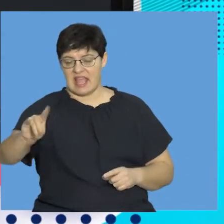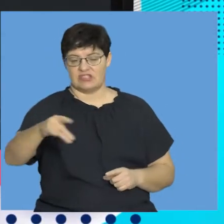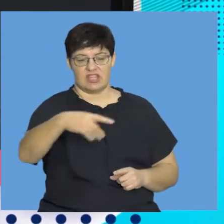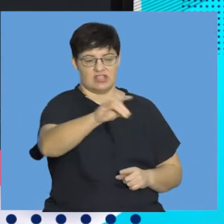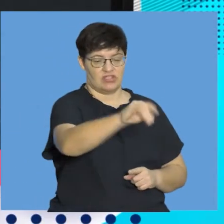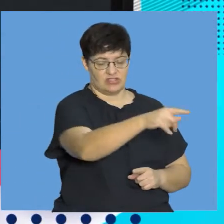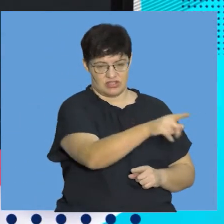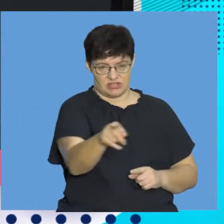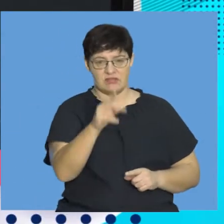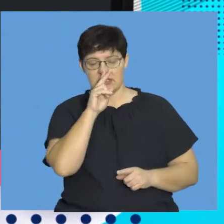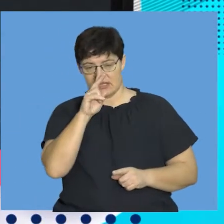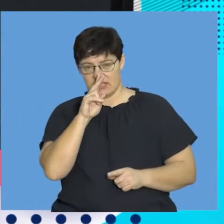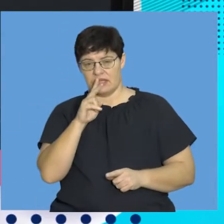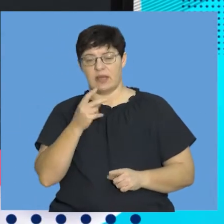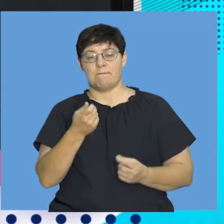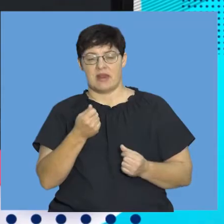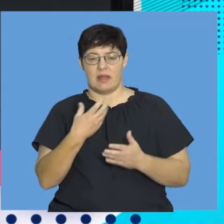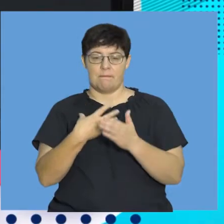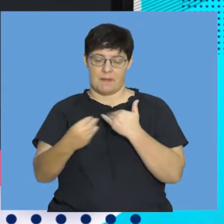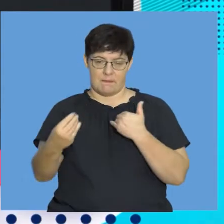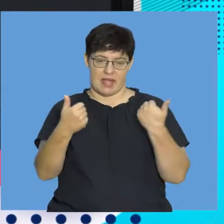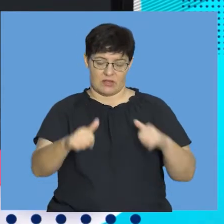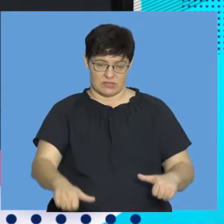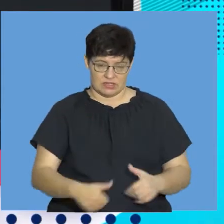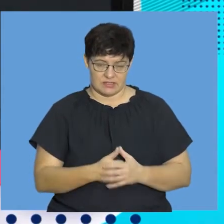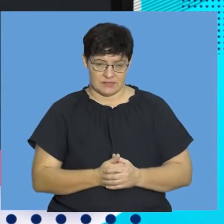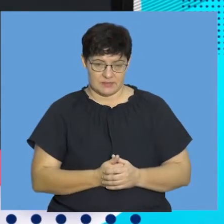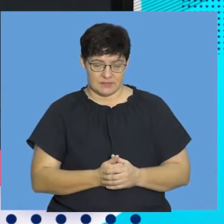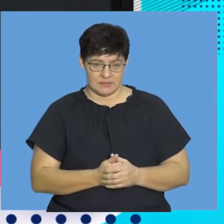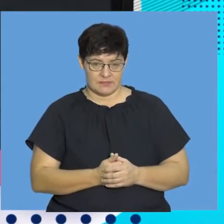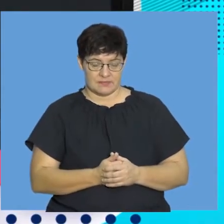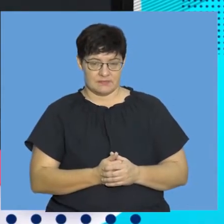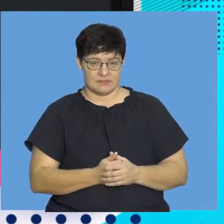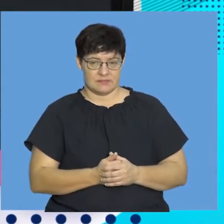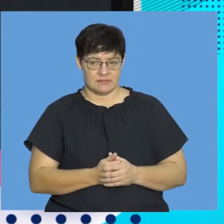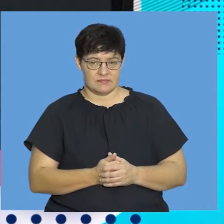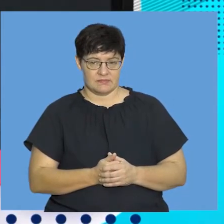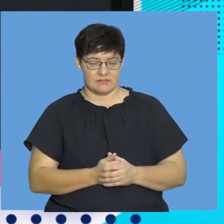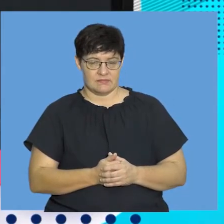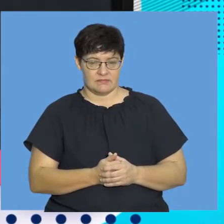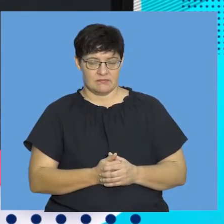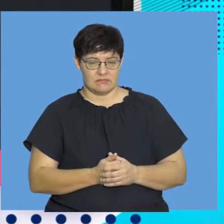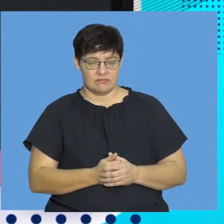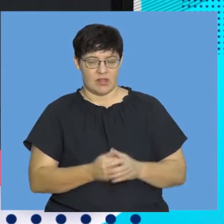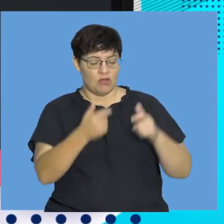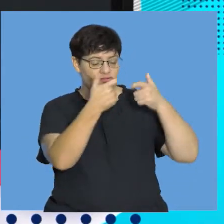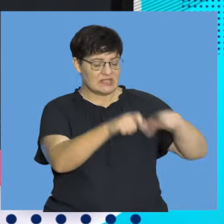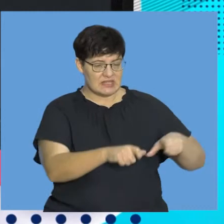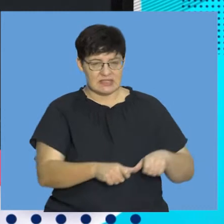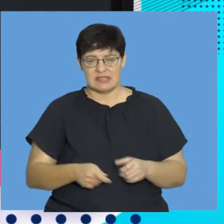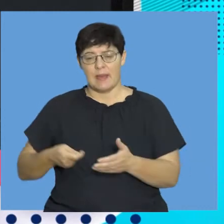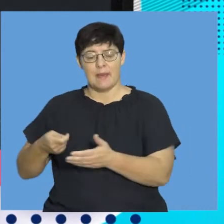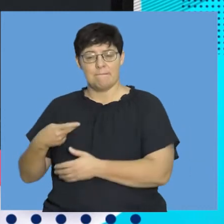see money leaving your bank account. So if you look at this receipts and payments,